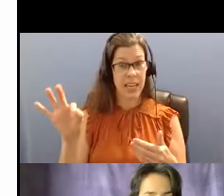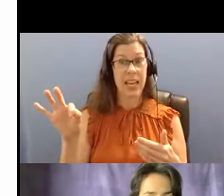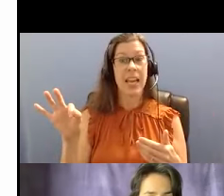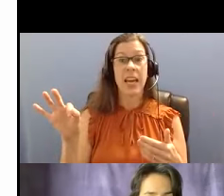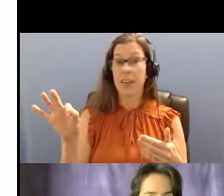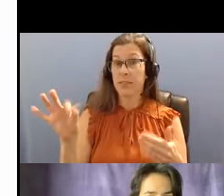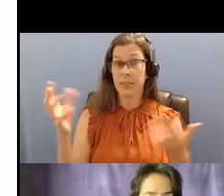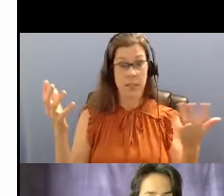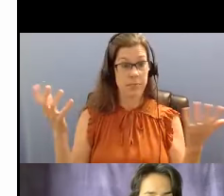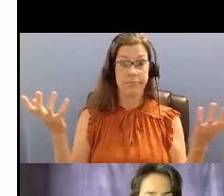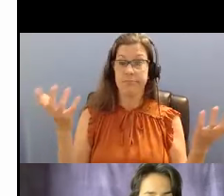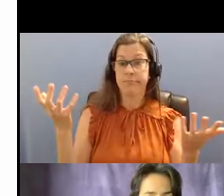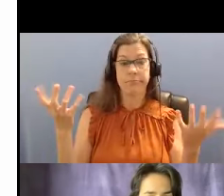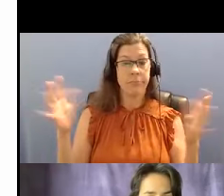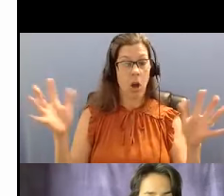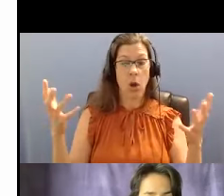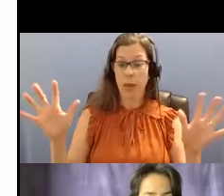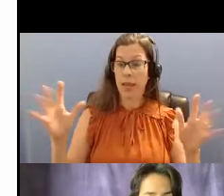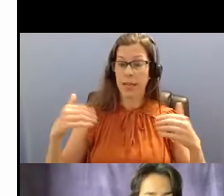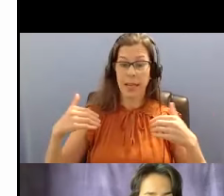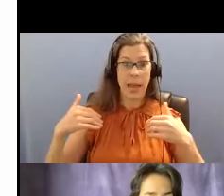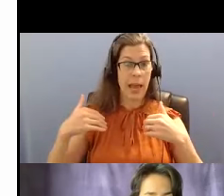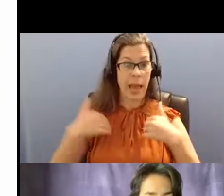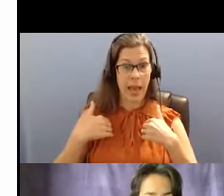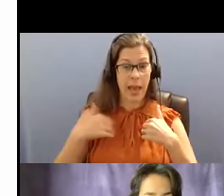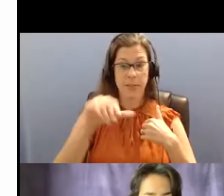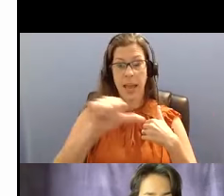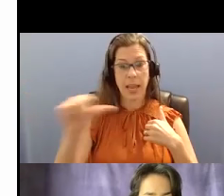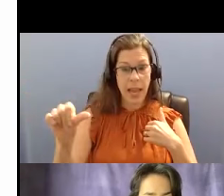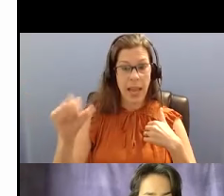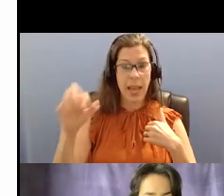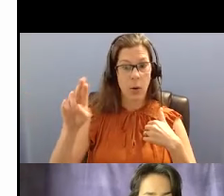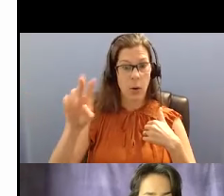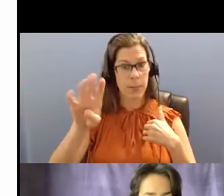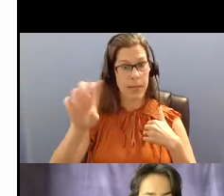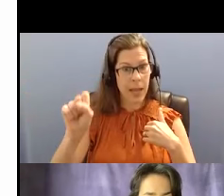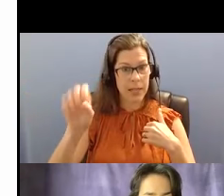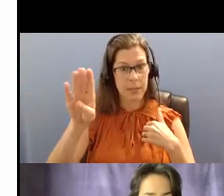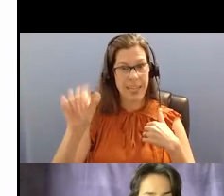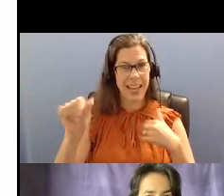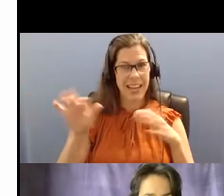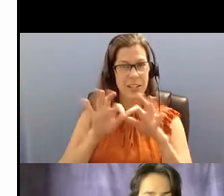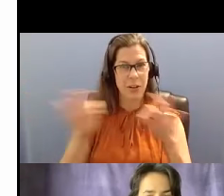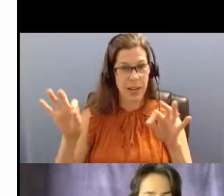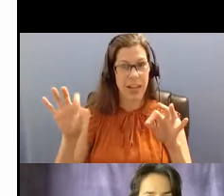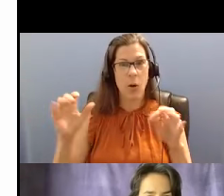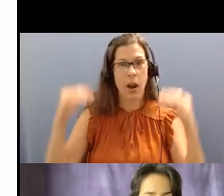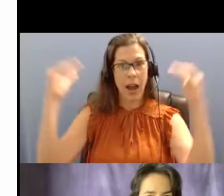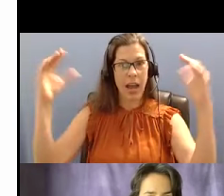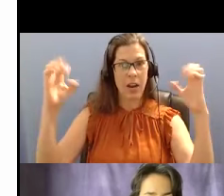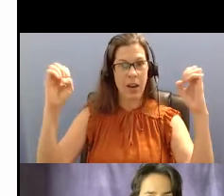coming in with maybe your AA or higher education, you would earn